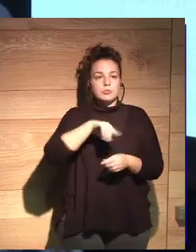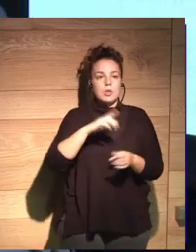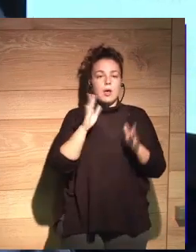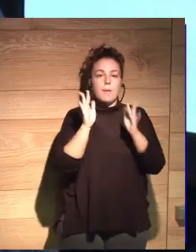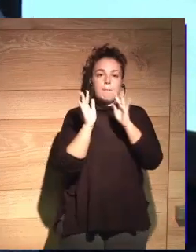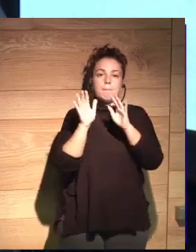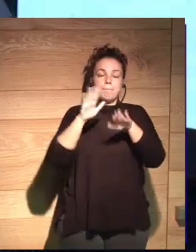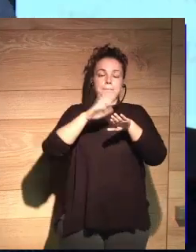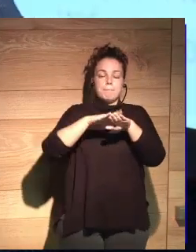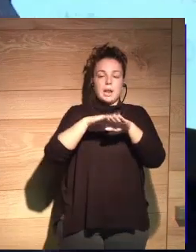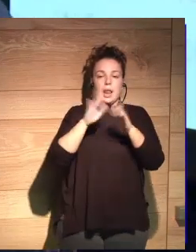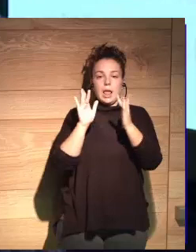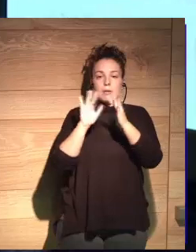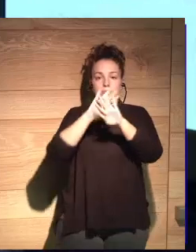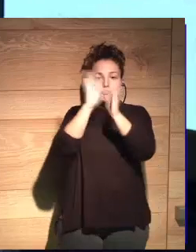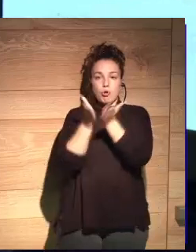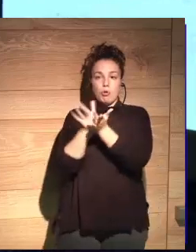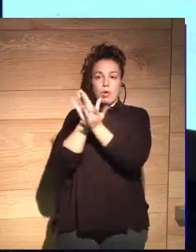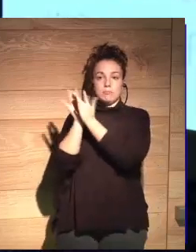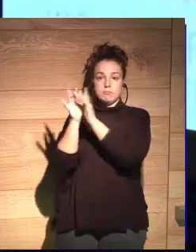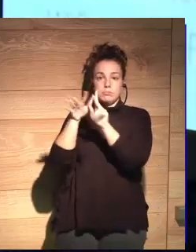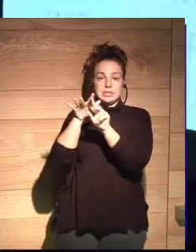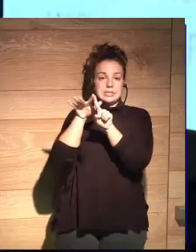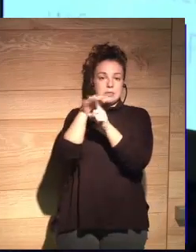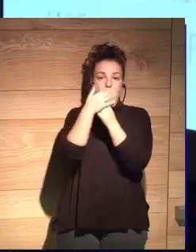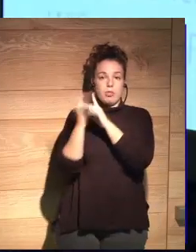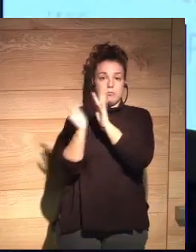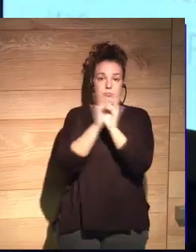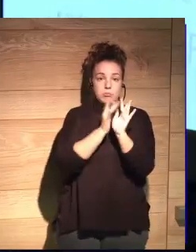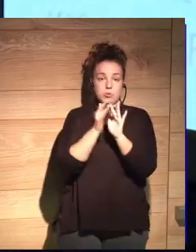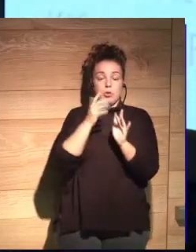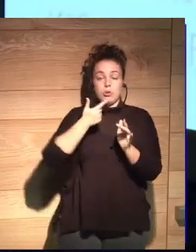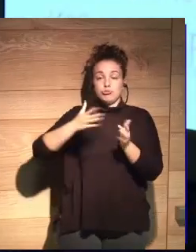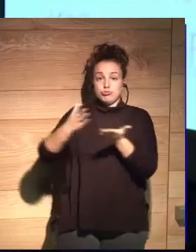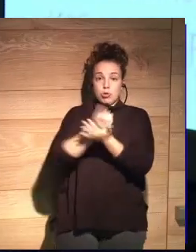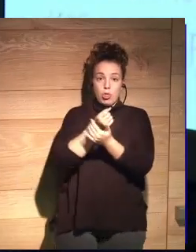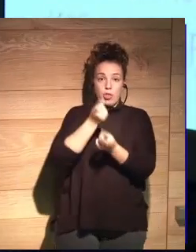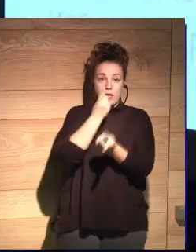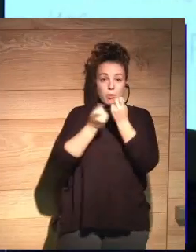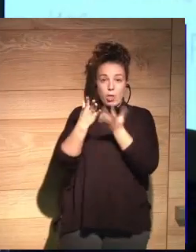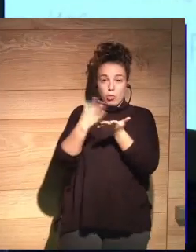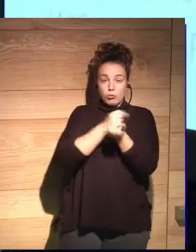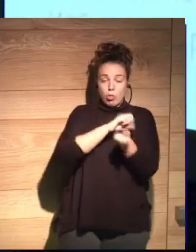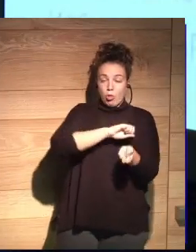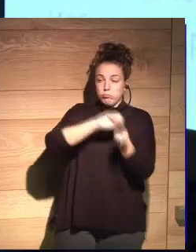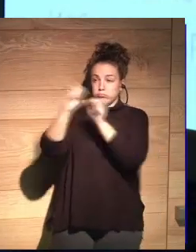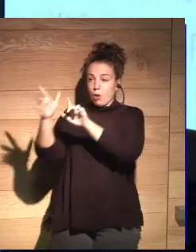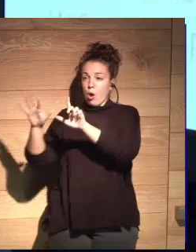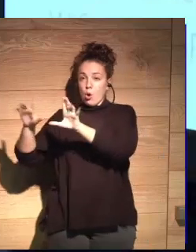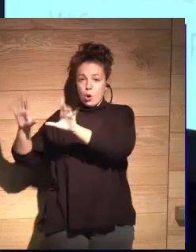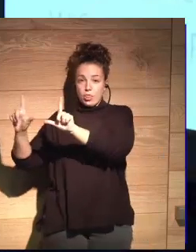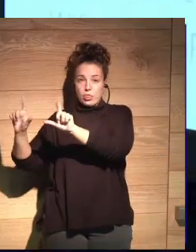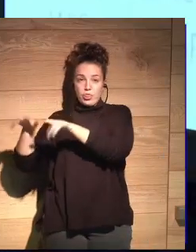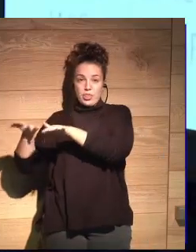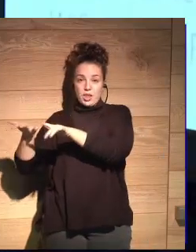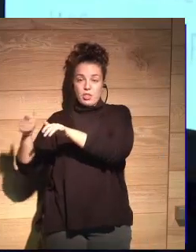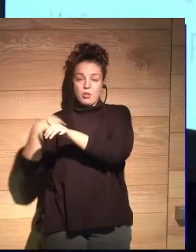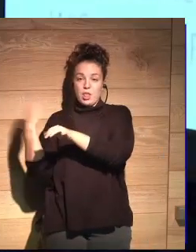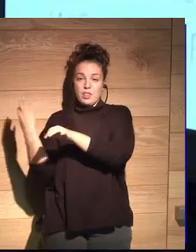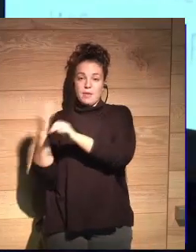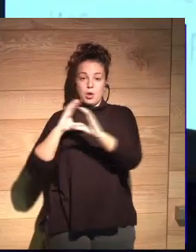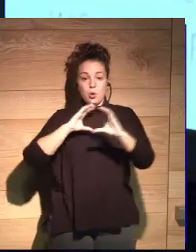into a computer and exists as pure software, that software needs to talk to the internet and all the other systems in a useful way. That's going to